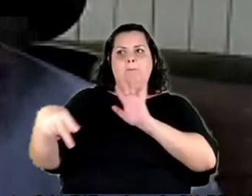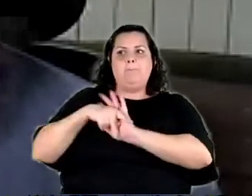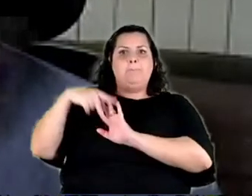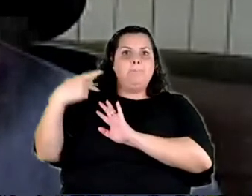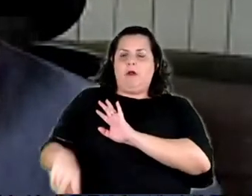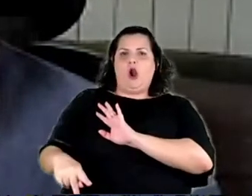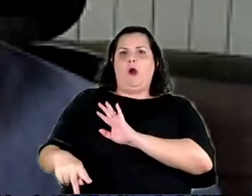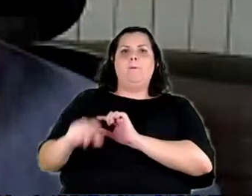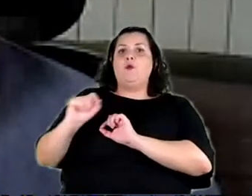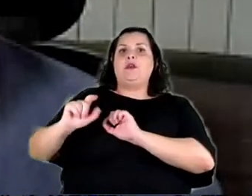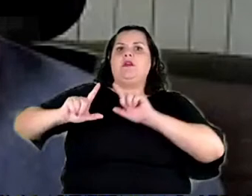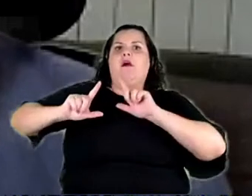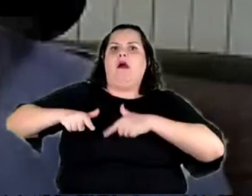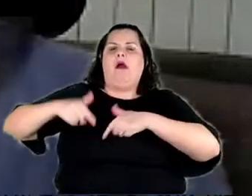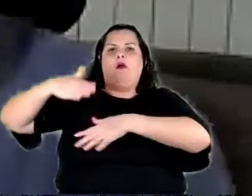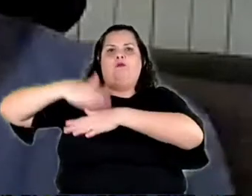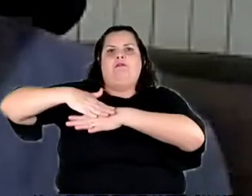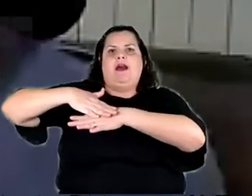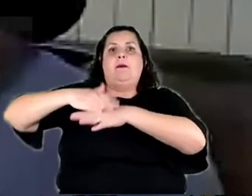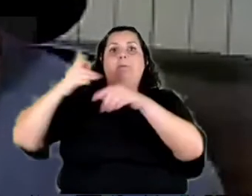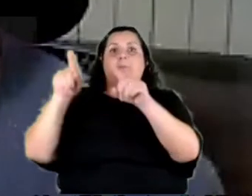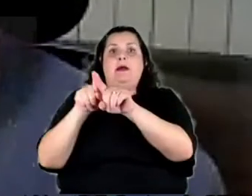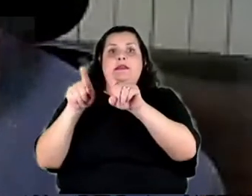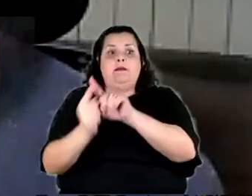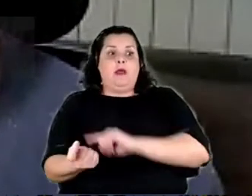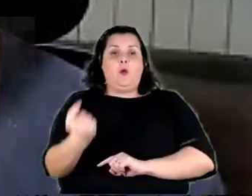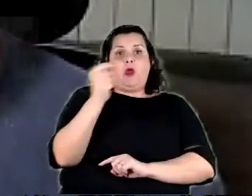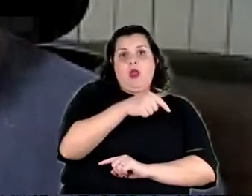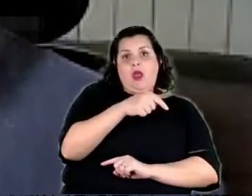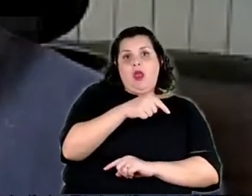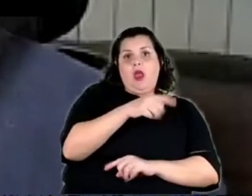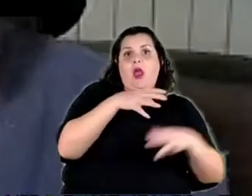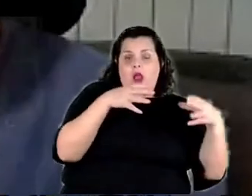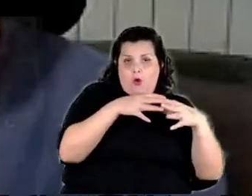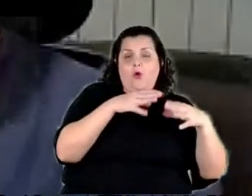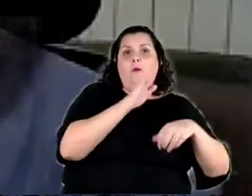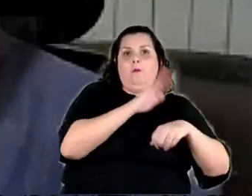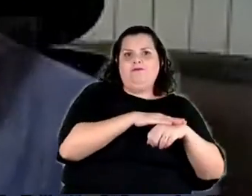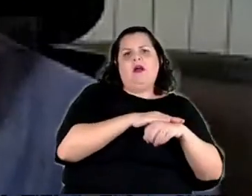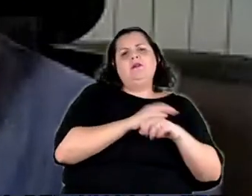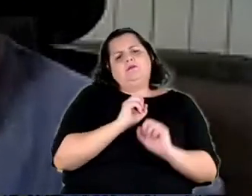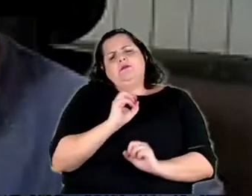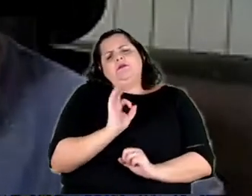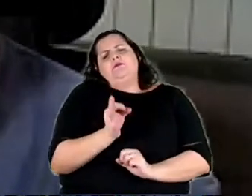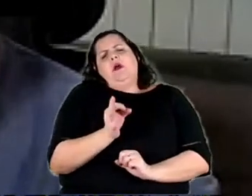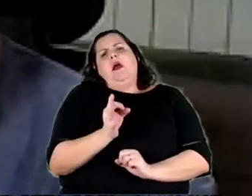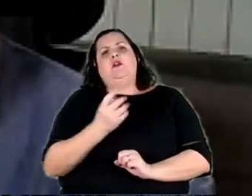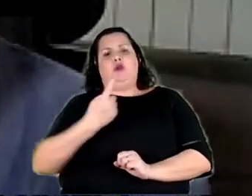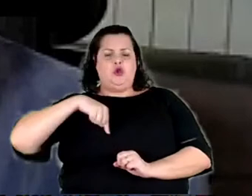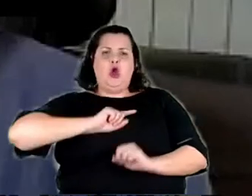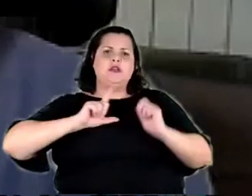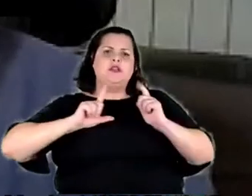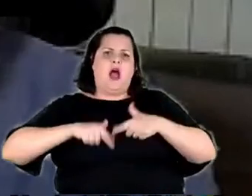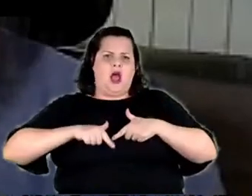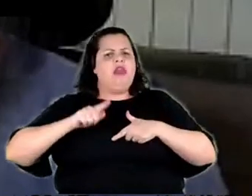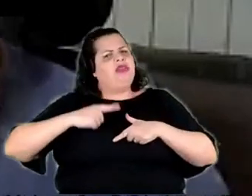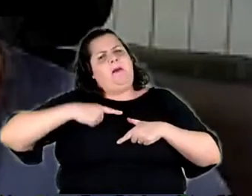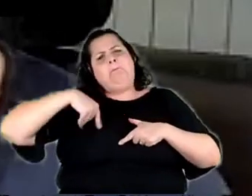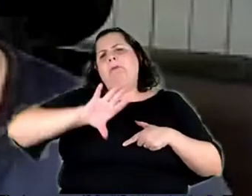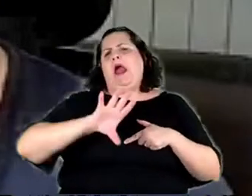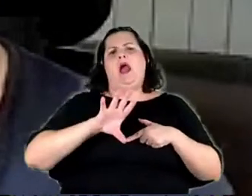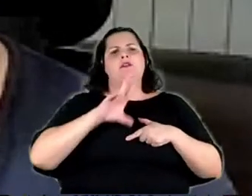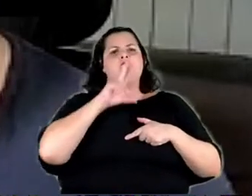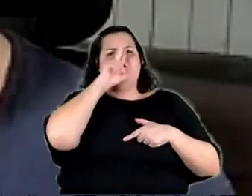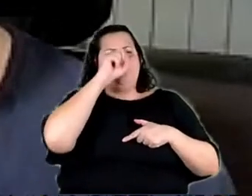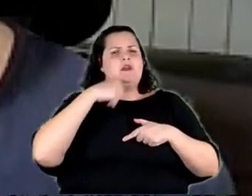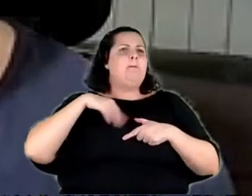of responsibility from creating a culture of hatred. If you're really going to have a peace process, you need to start